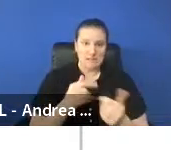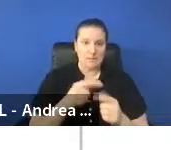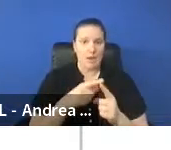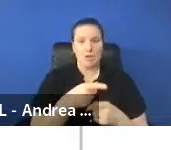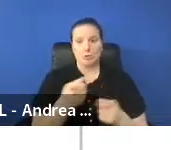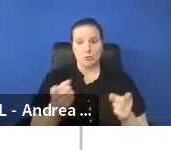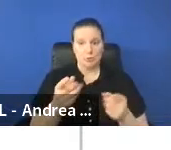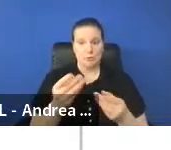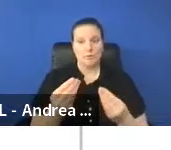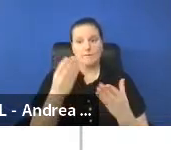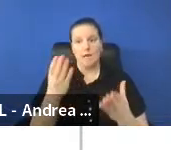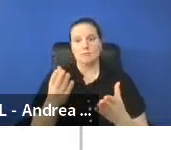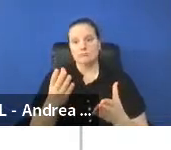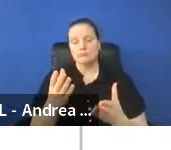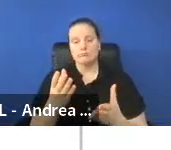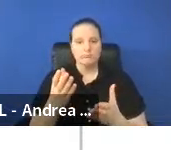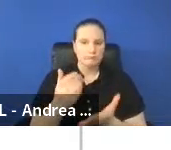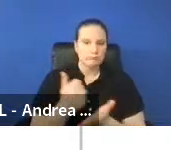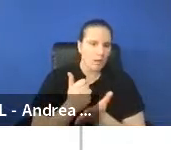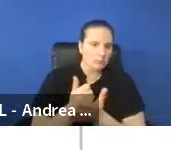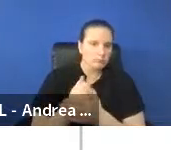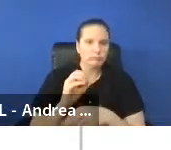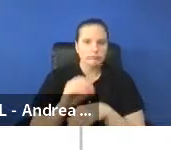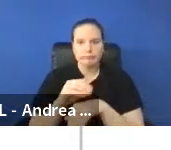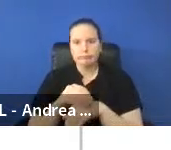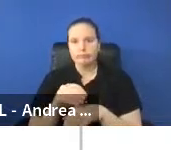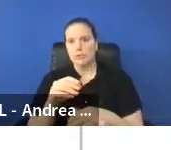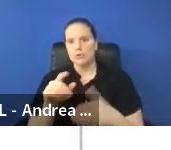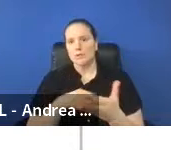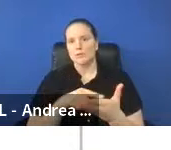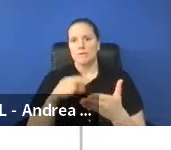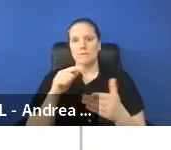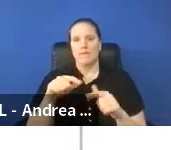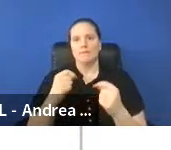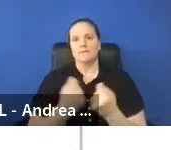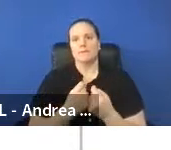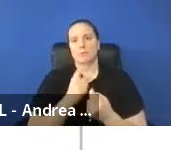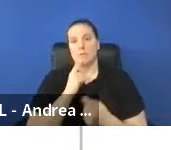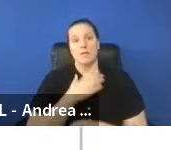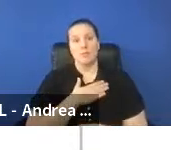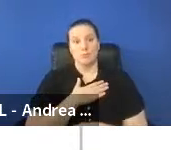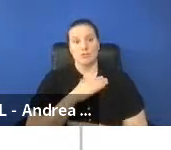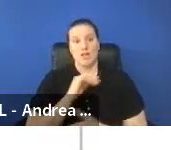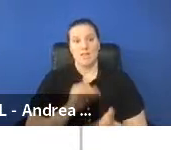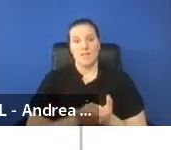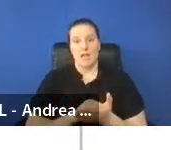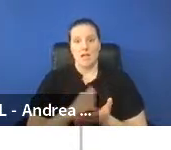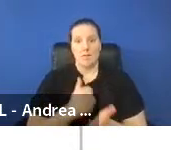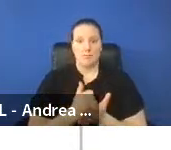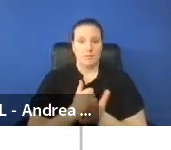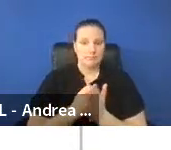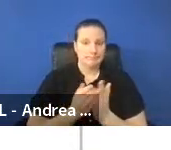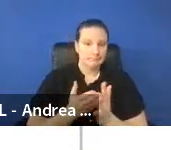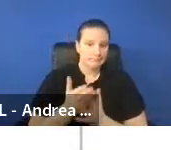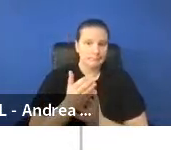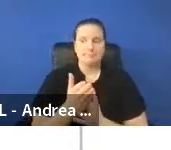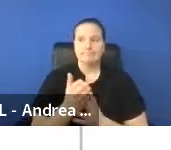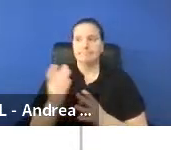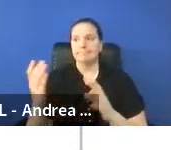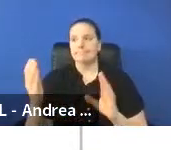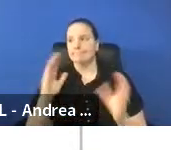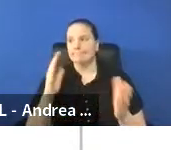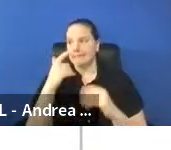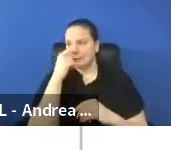provided guidance, critique, and direction for our team. And I just really appreciate that, helping us navigate competing interests